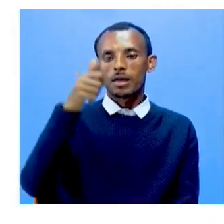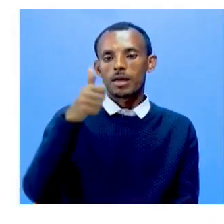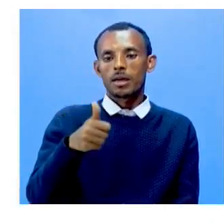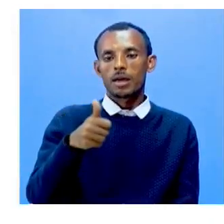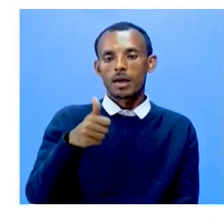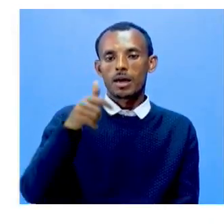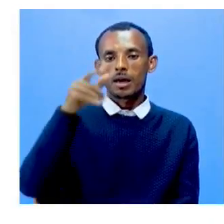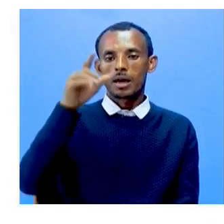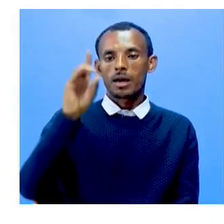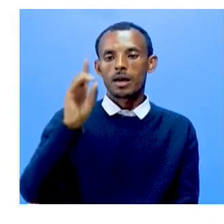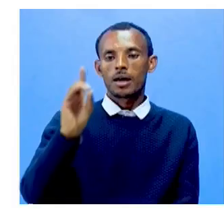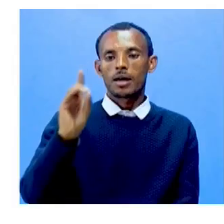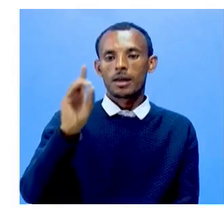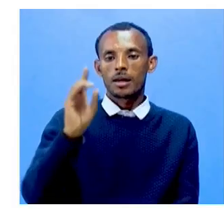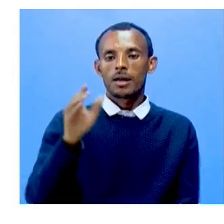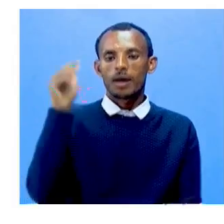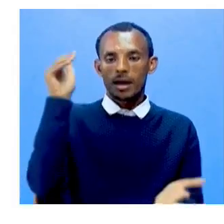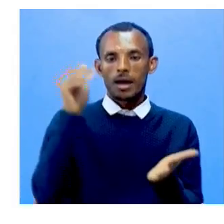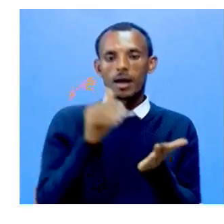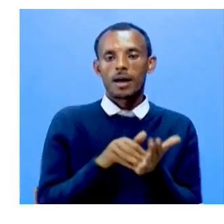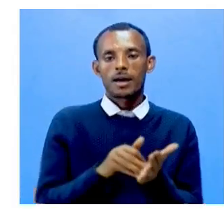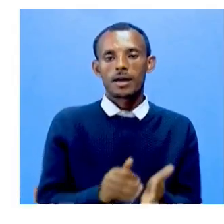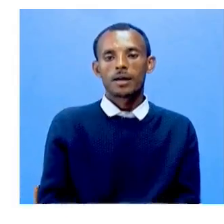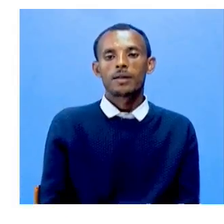BAD. Again,